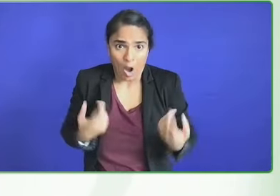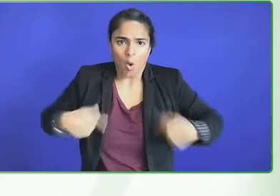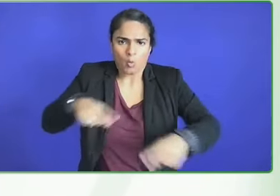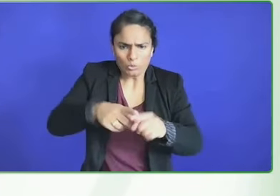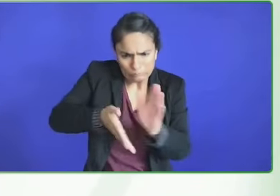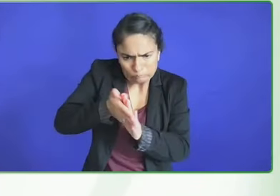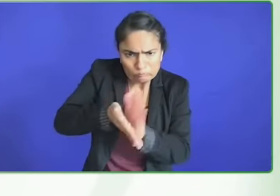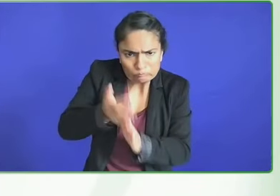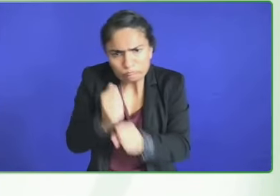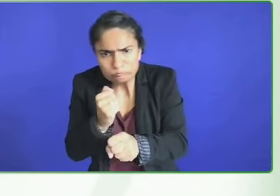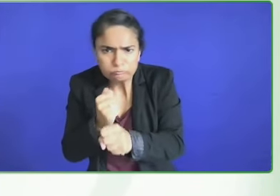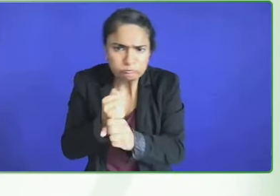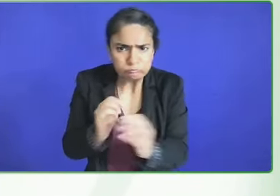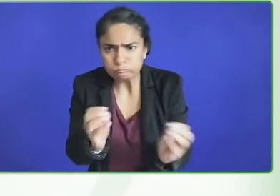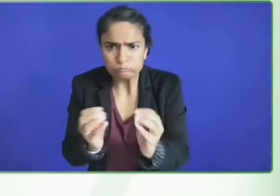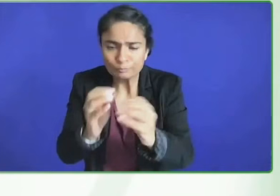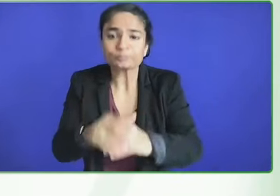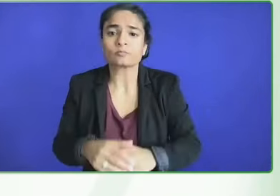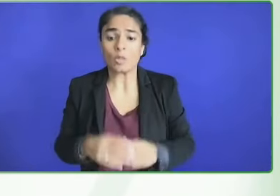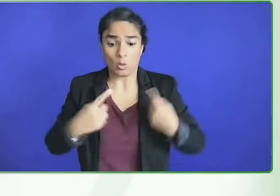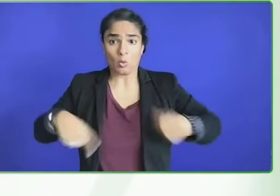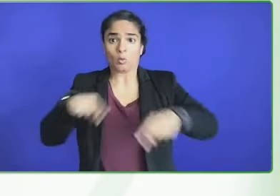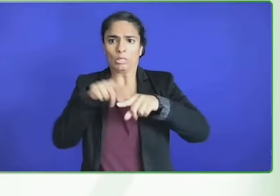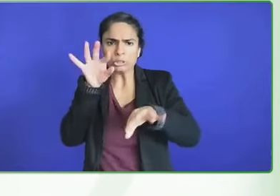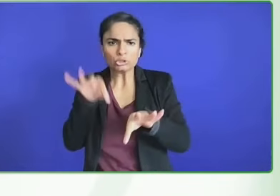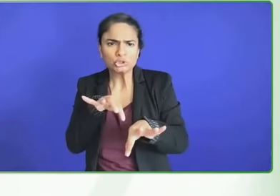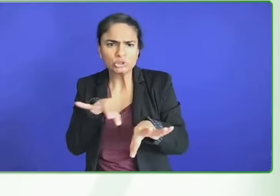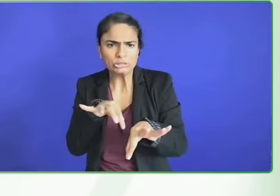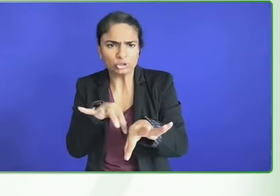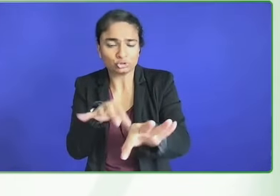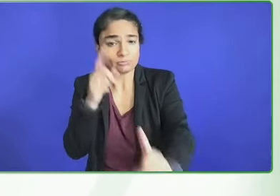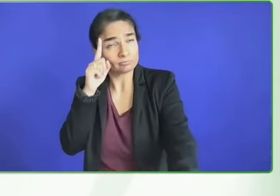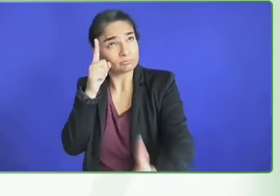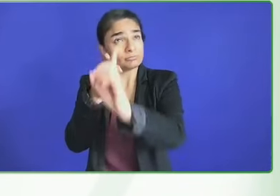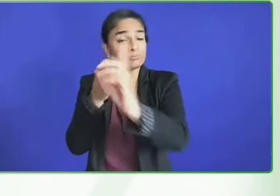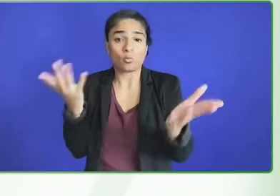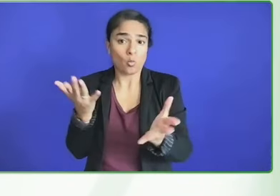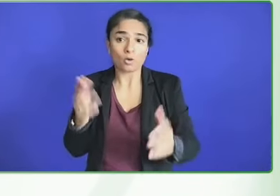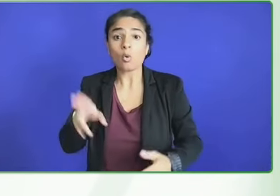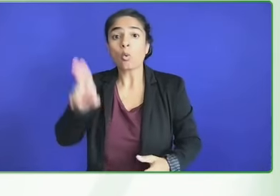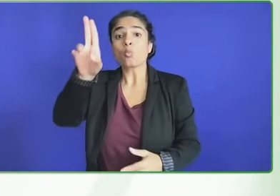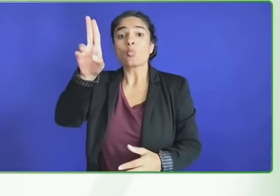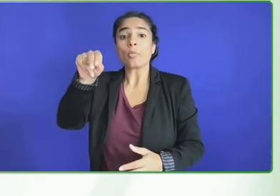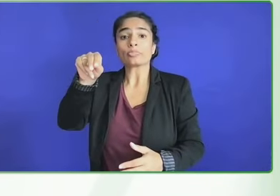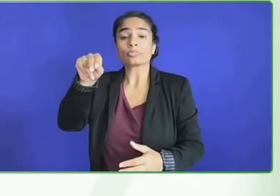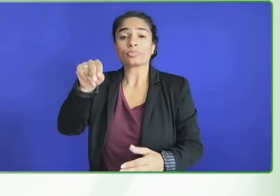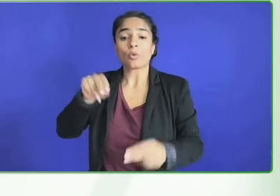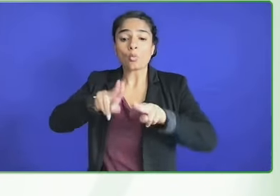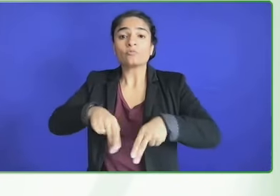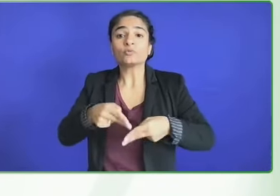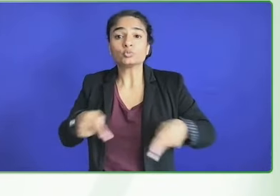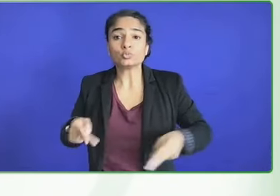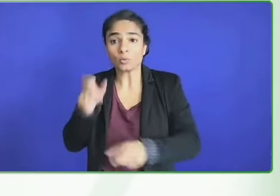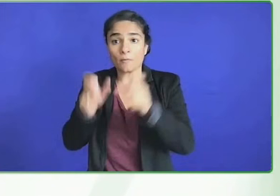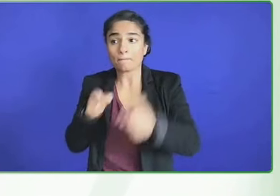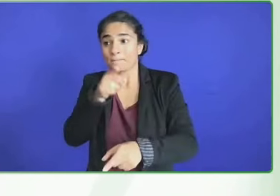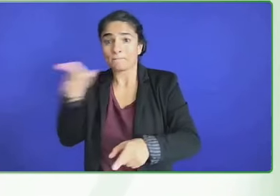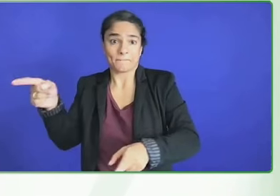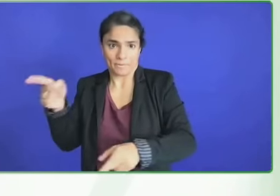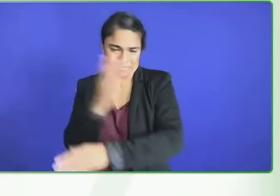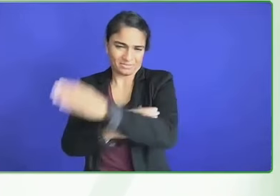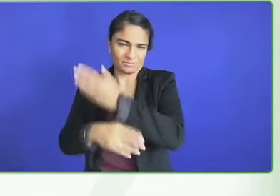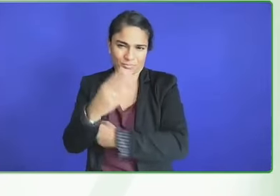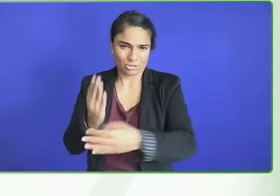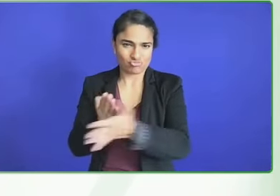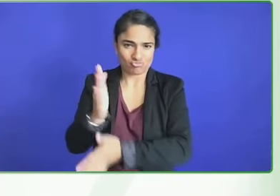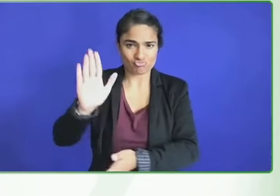first key area of activities. This strategy contains activities and actions